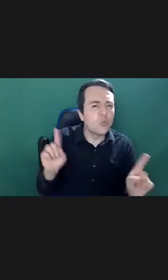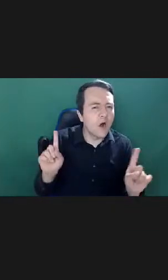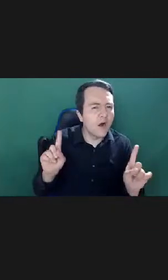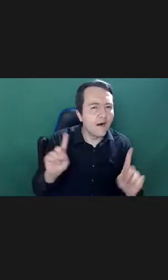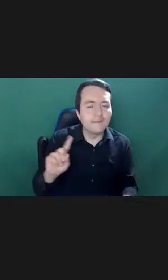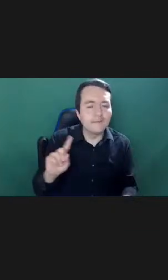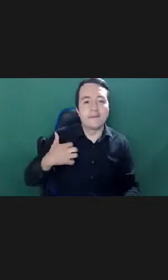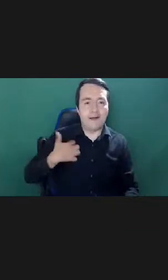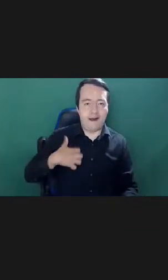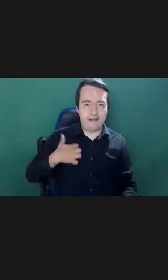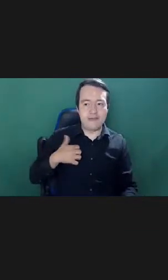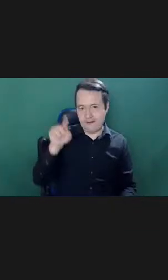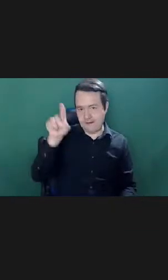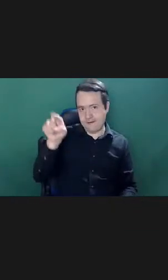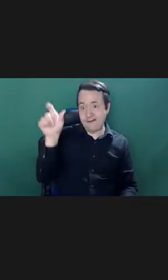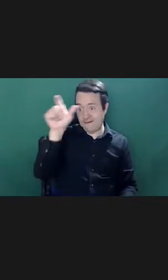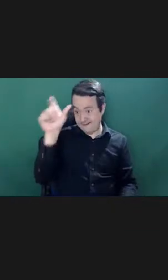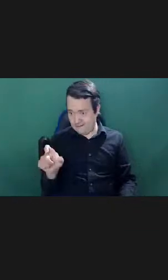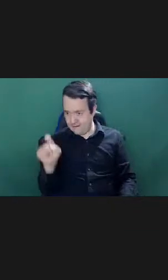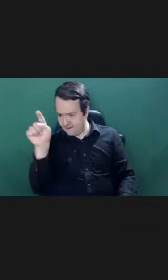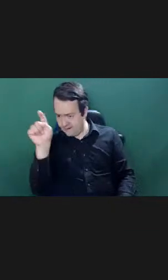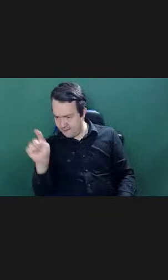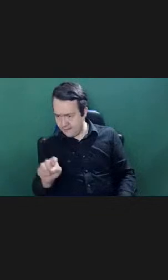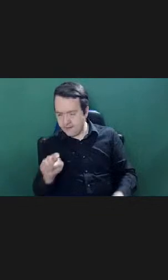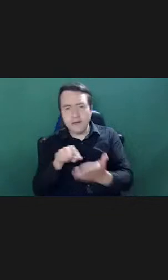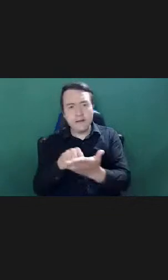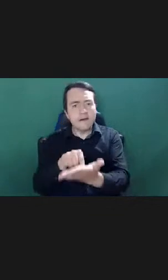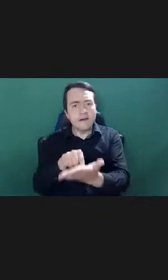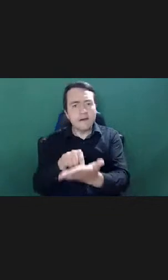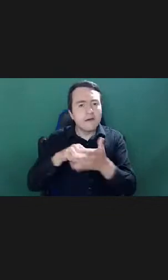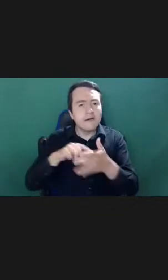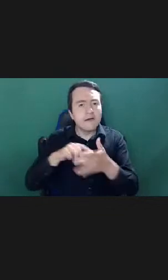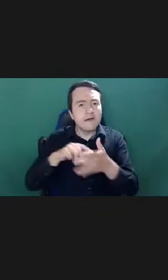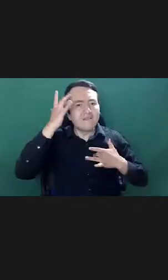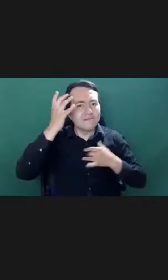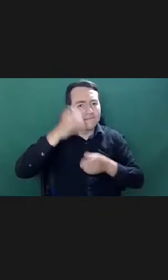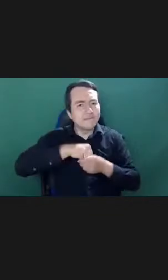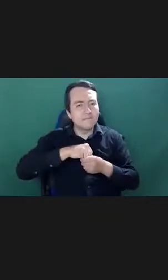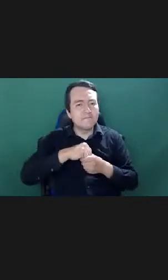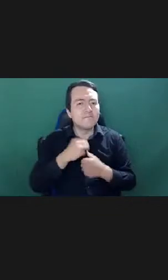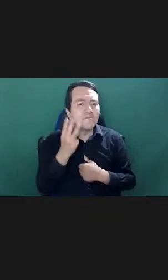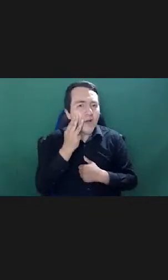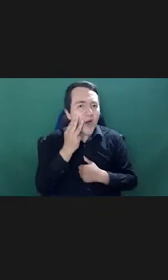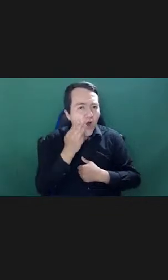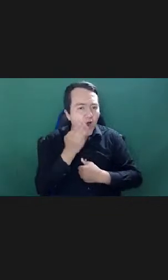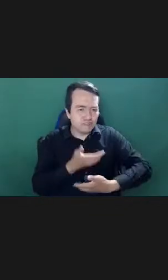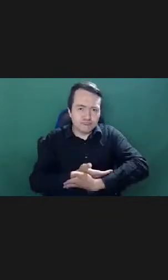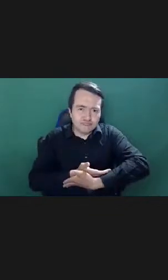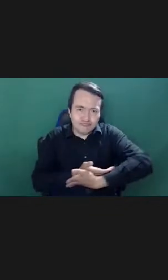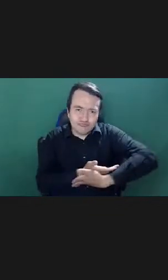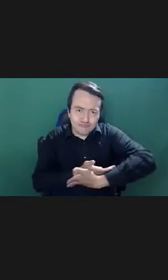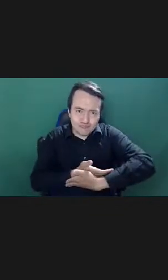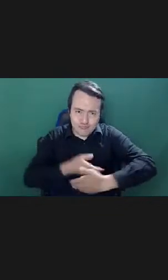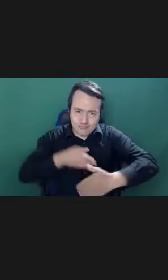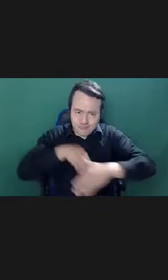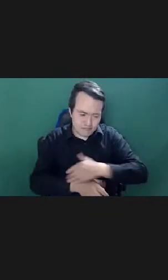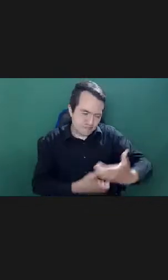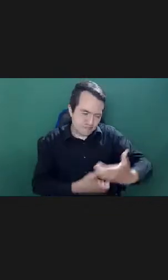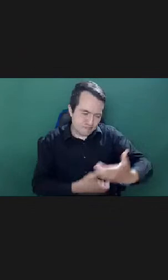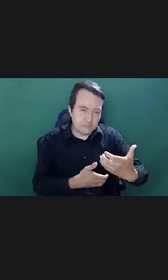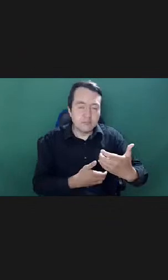health related disorders, but again, not so much. We do see a large increase in injuries due to accidents,